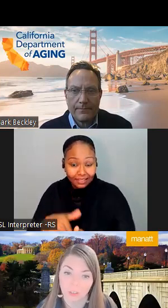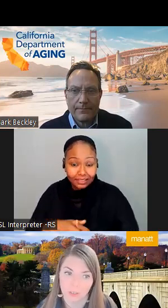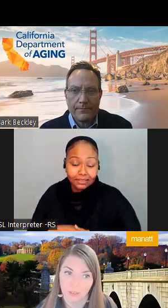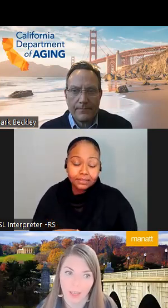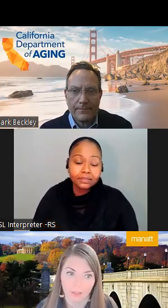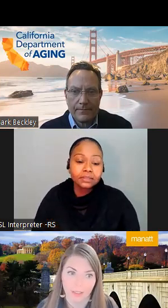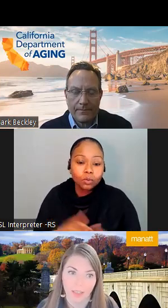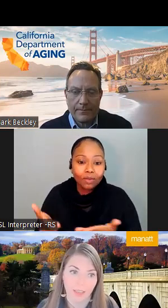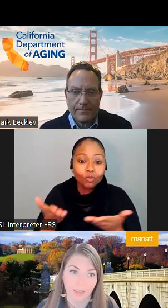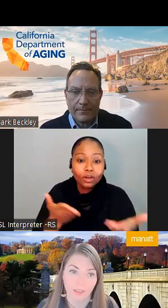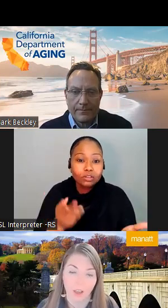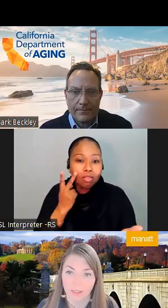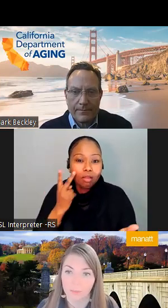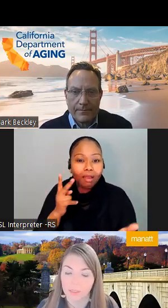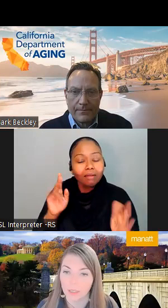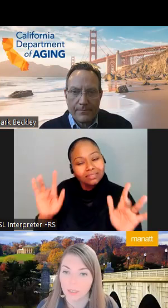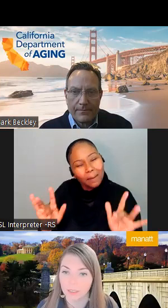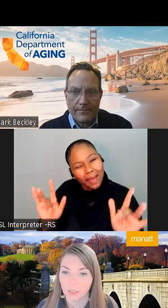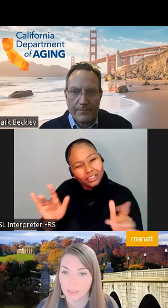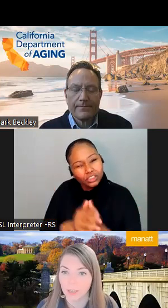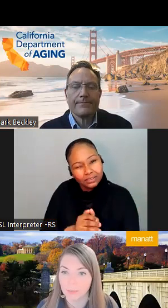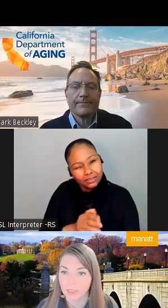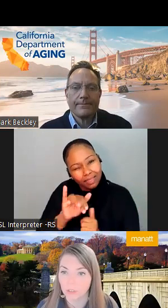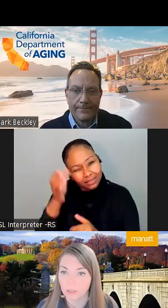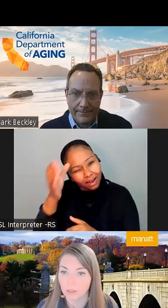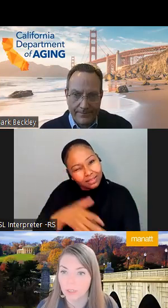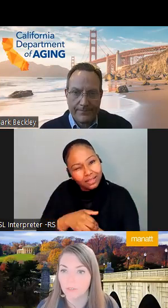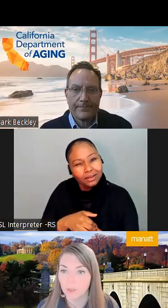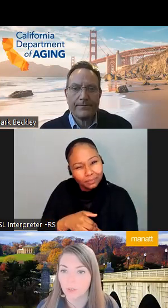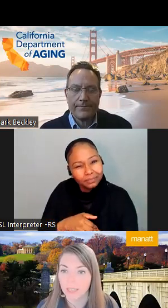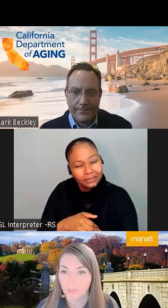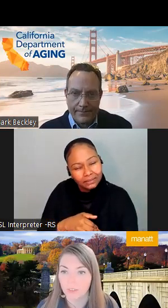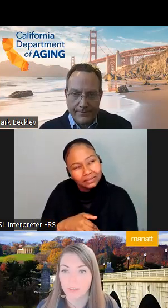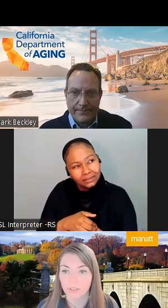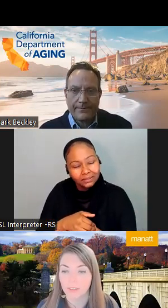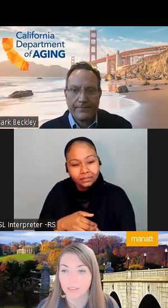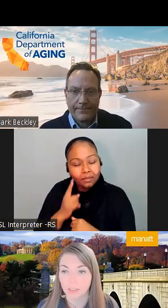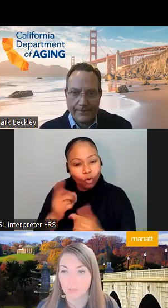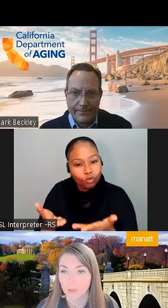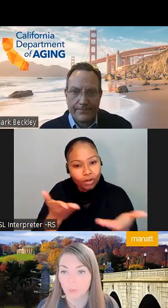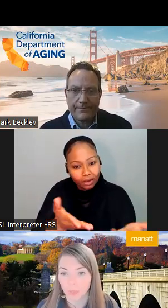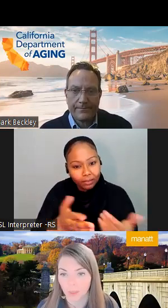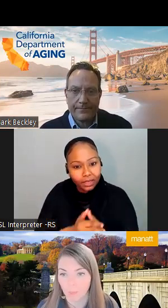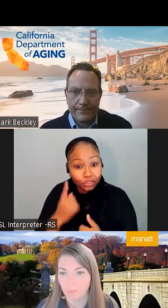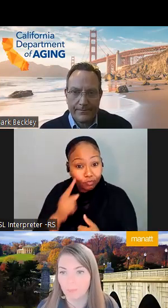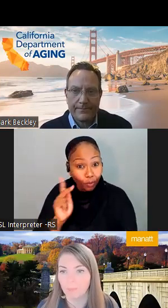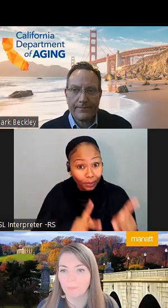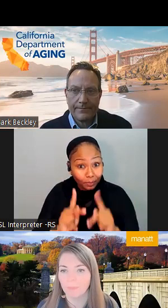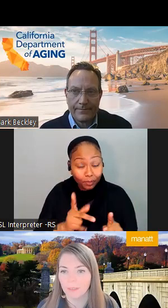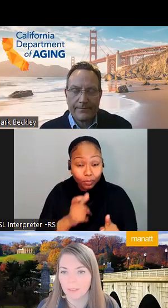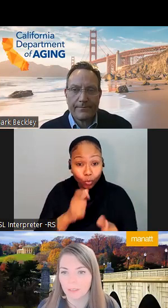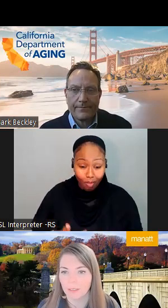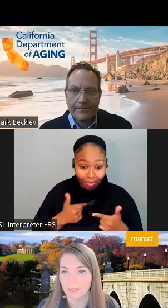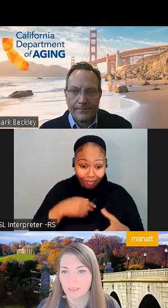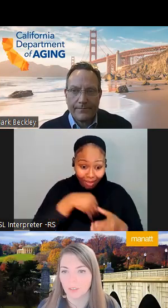look at compassion as a concept in the recommendations for those in the facilities that need their loved ones with them.